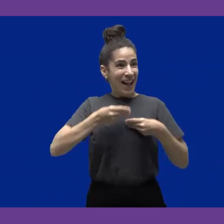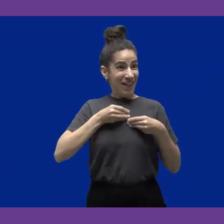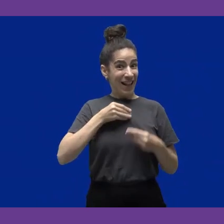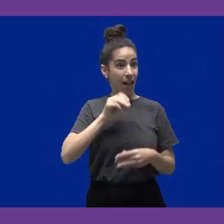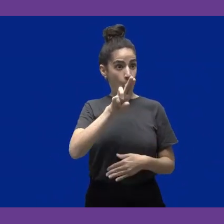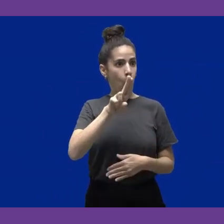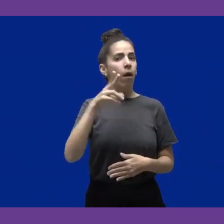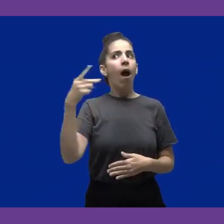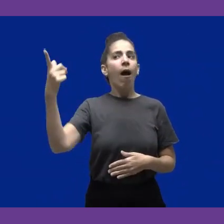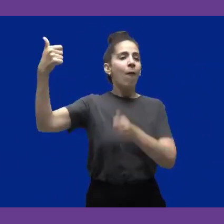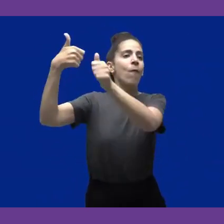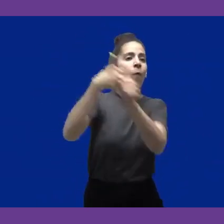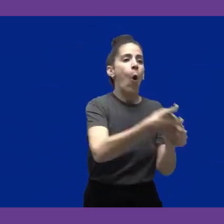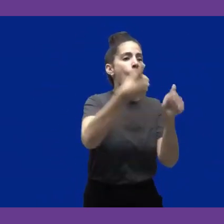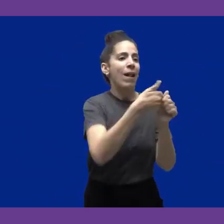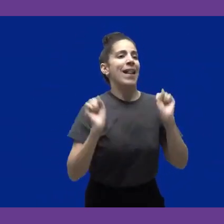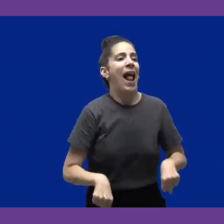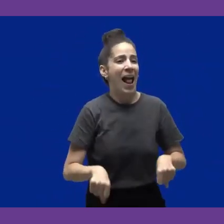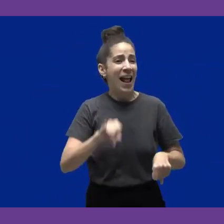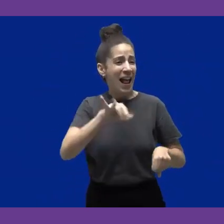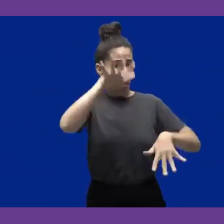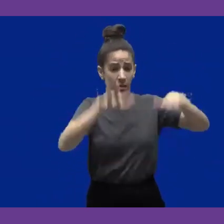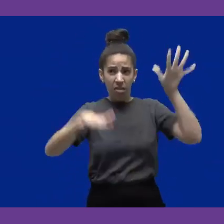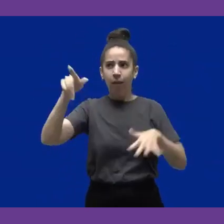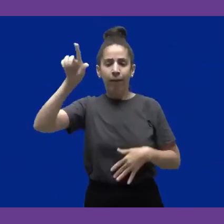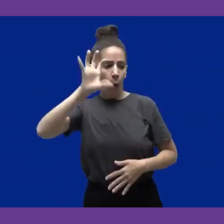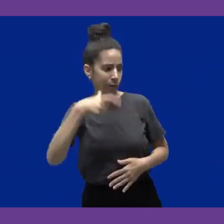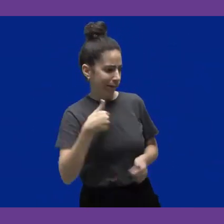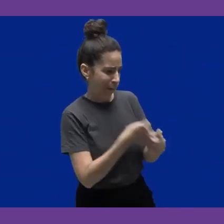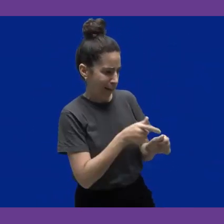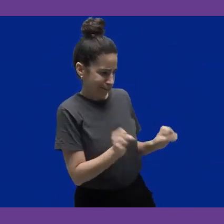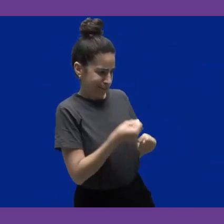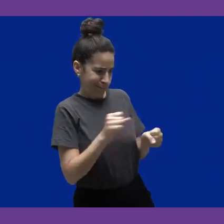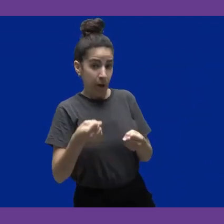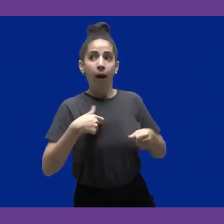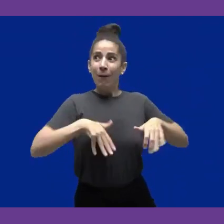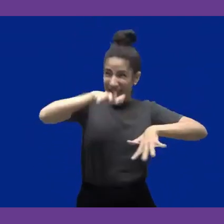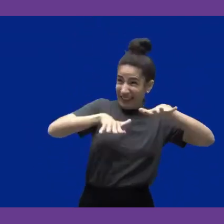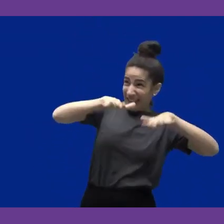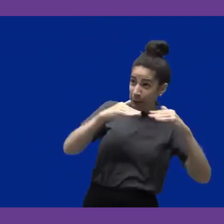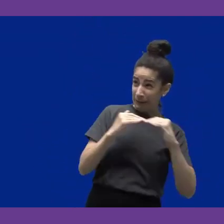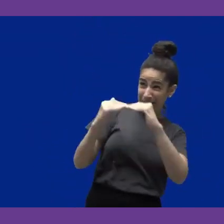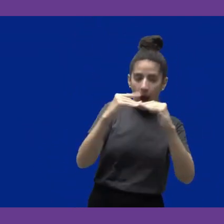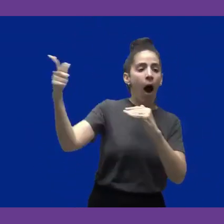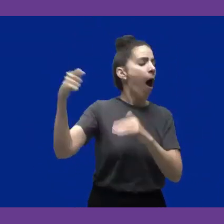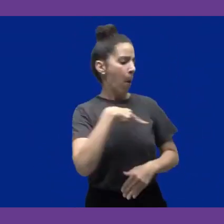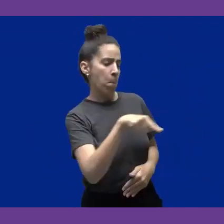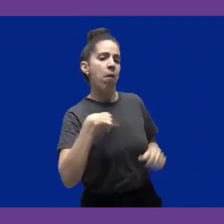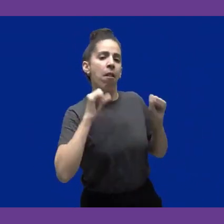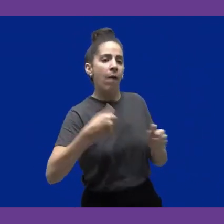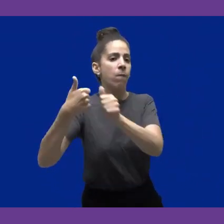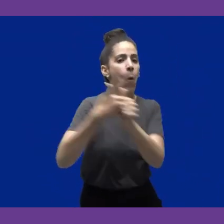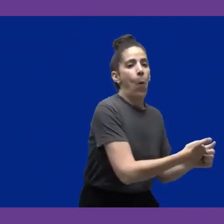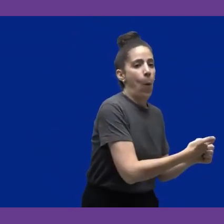the standards have more detail. So they complement them and they specify sometimes the requirements that in the law